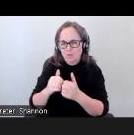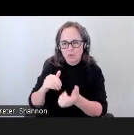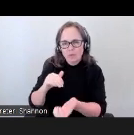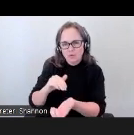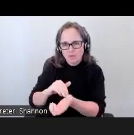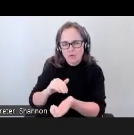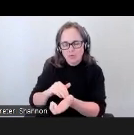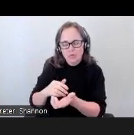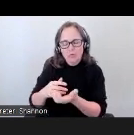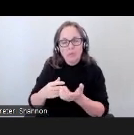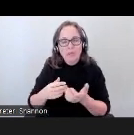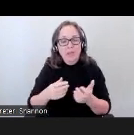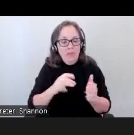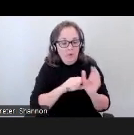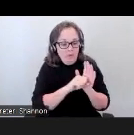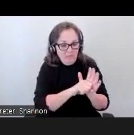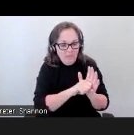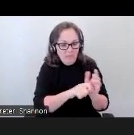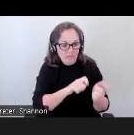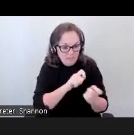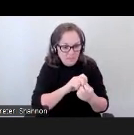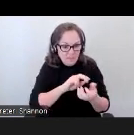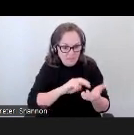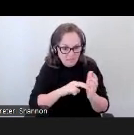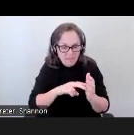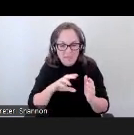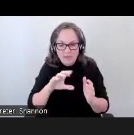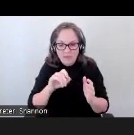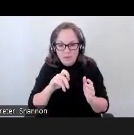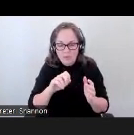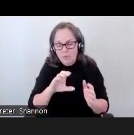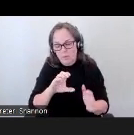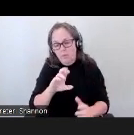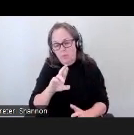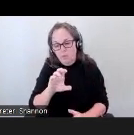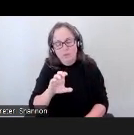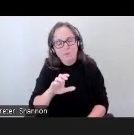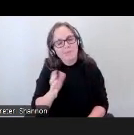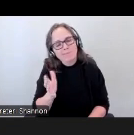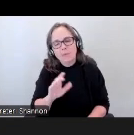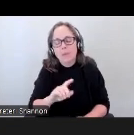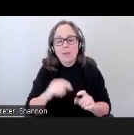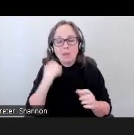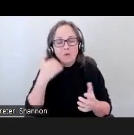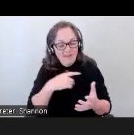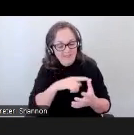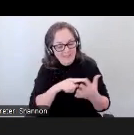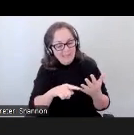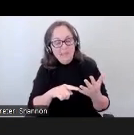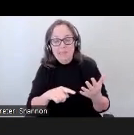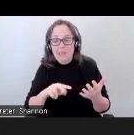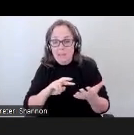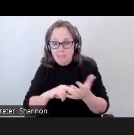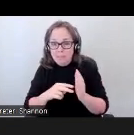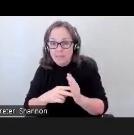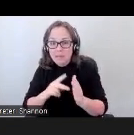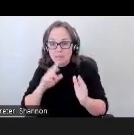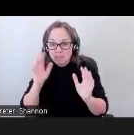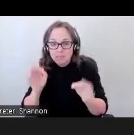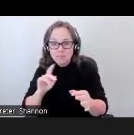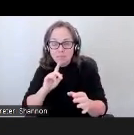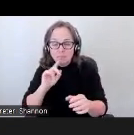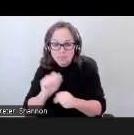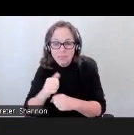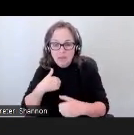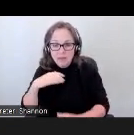of these signs and symptoms are specific for colorectal cancer. So if you have any of these, this does not by any way or shape tell